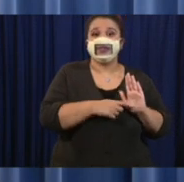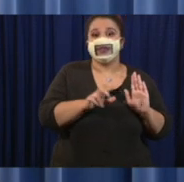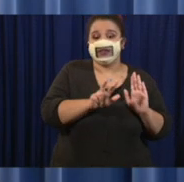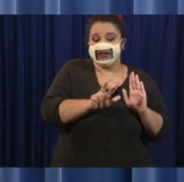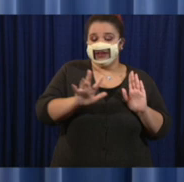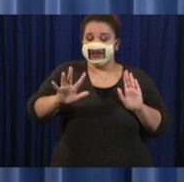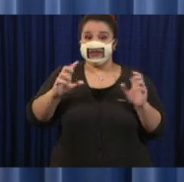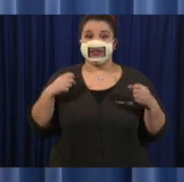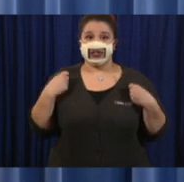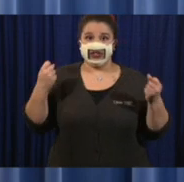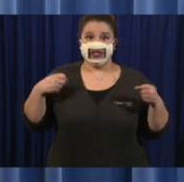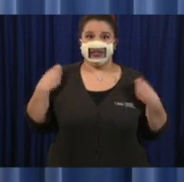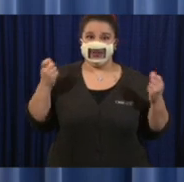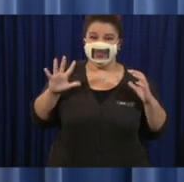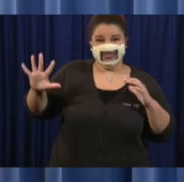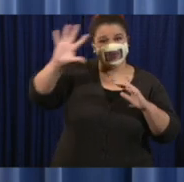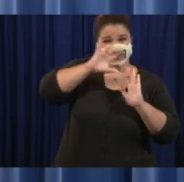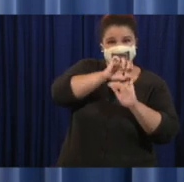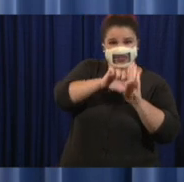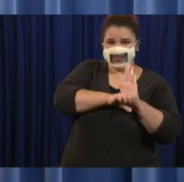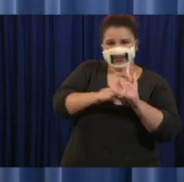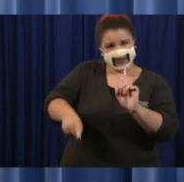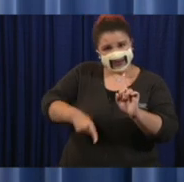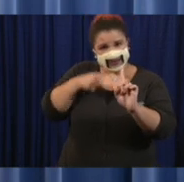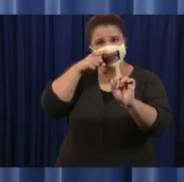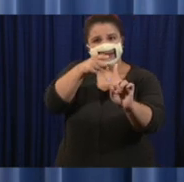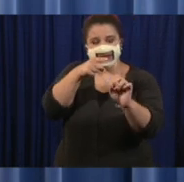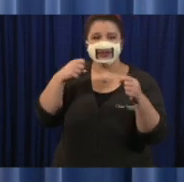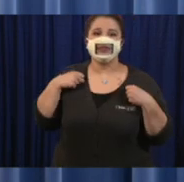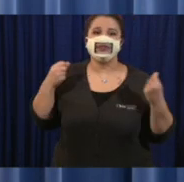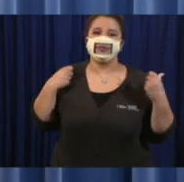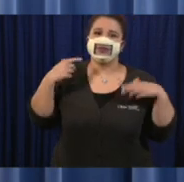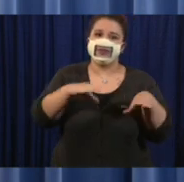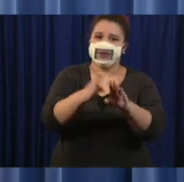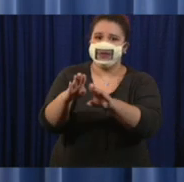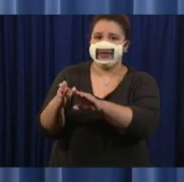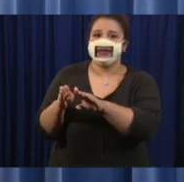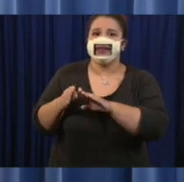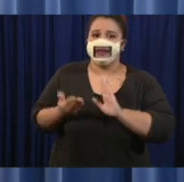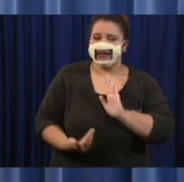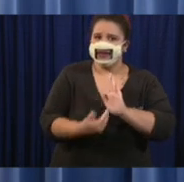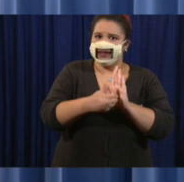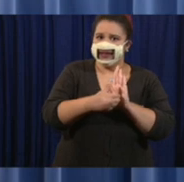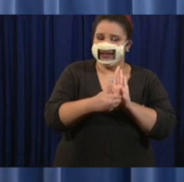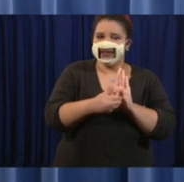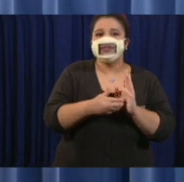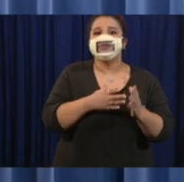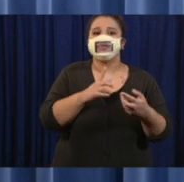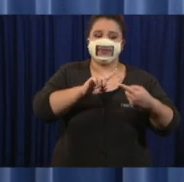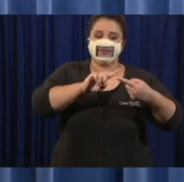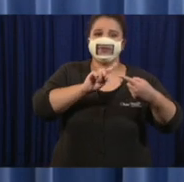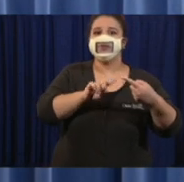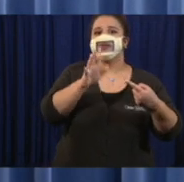back open. What is your response to that lawsuit, and what do you have to say to those gym owners?